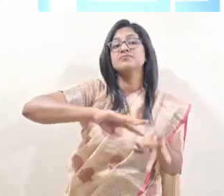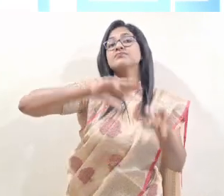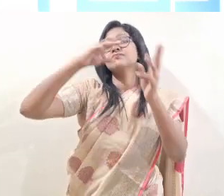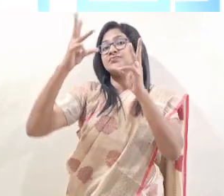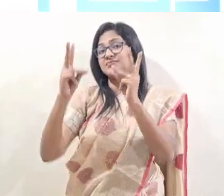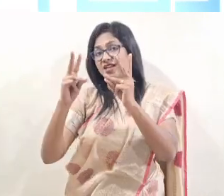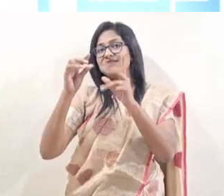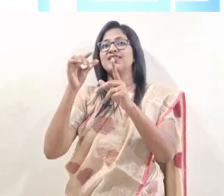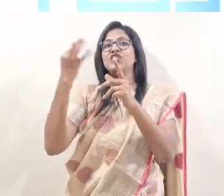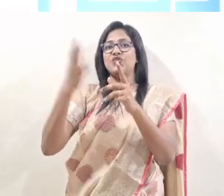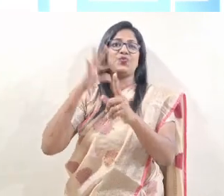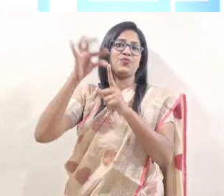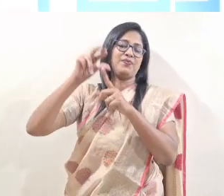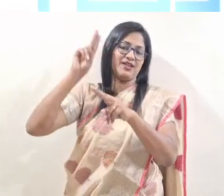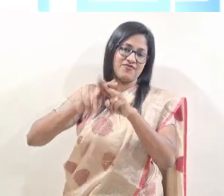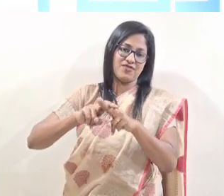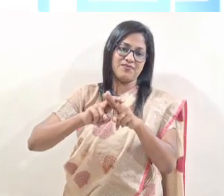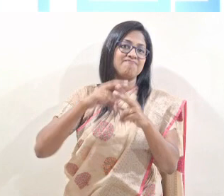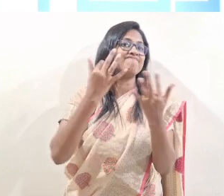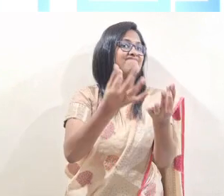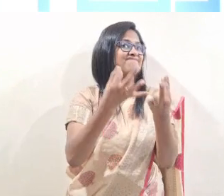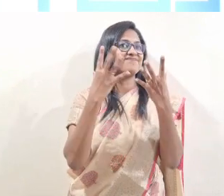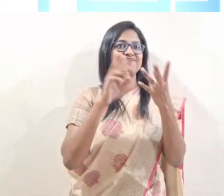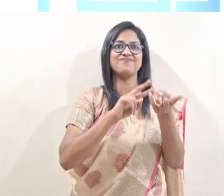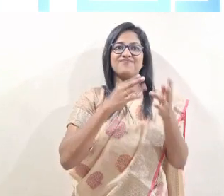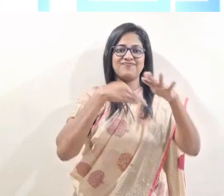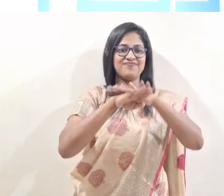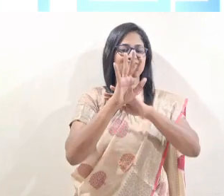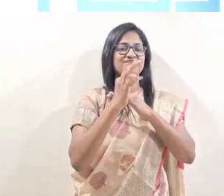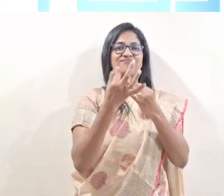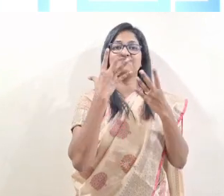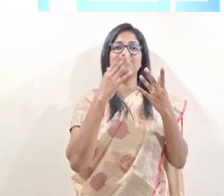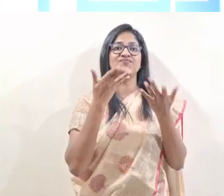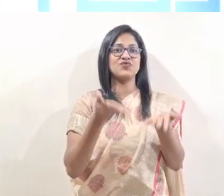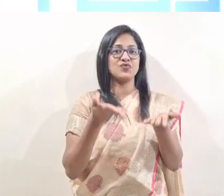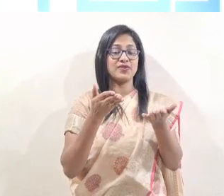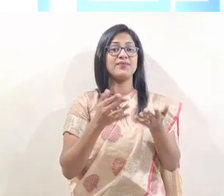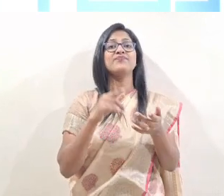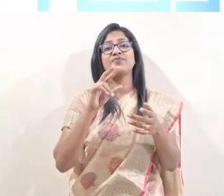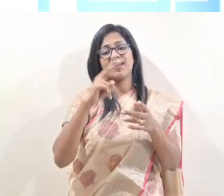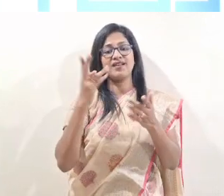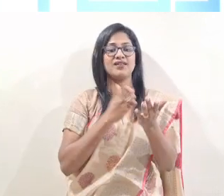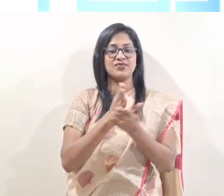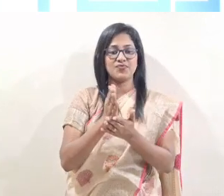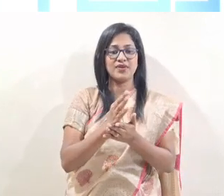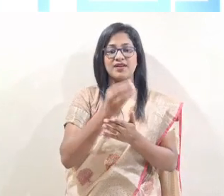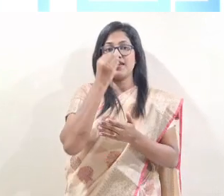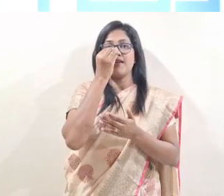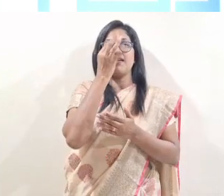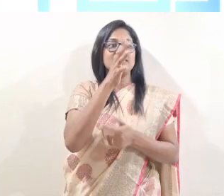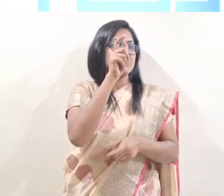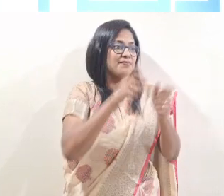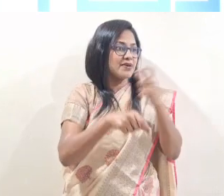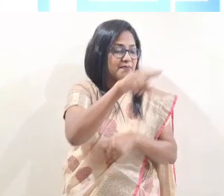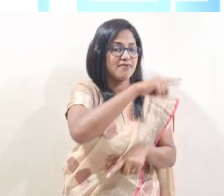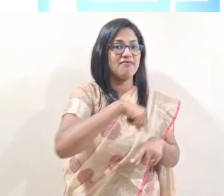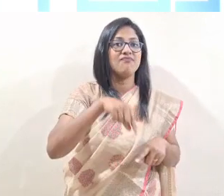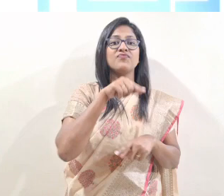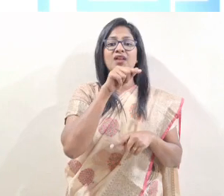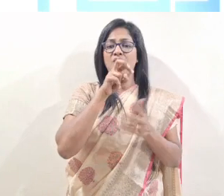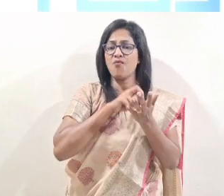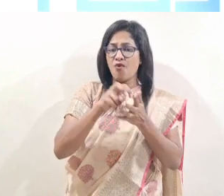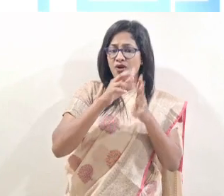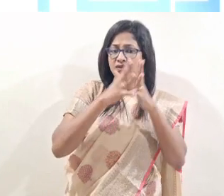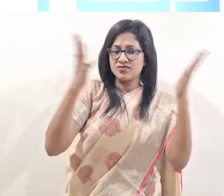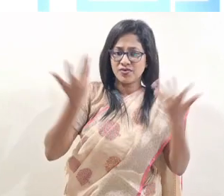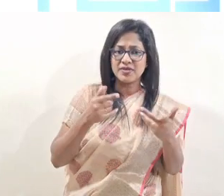a very thriving interchange today. So, that's another thing, how convenient it is for people. How much do they really have